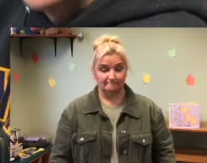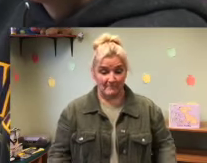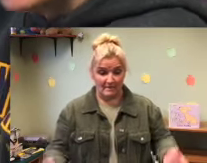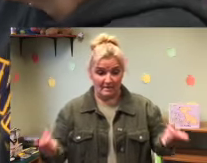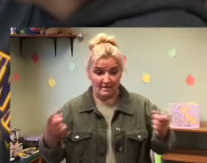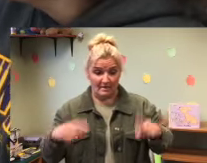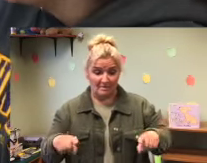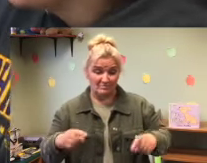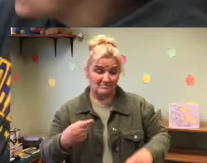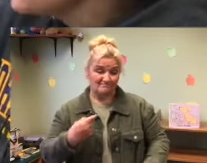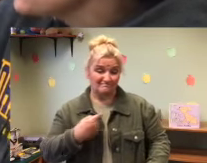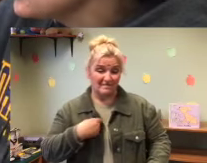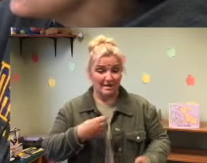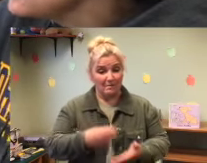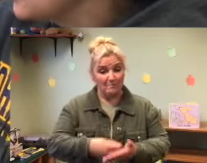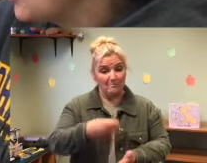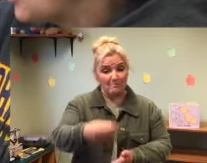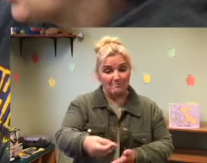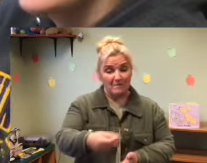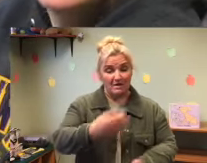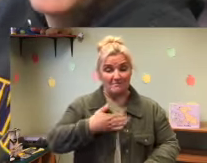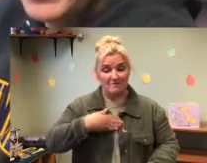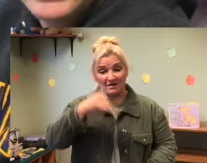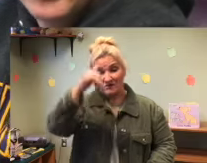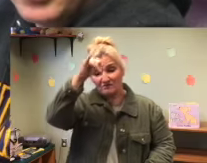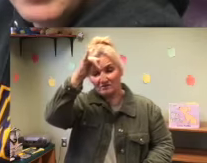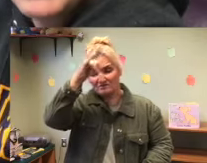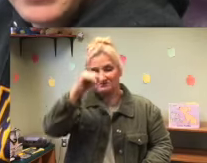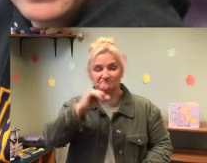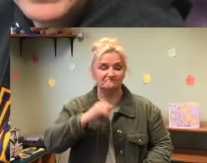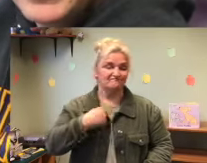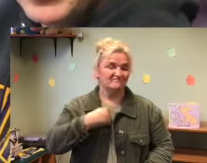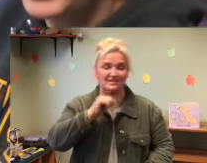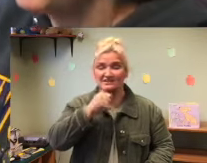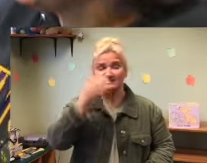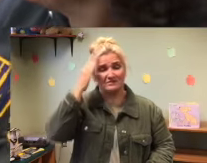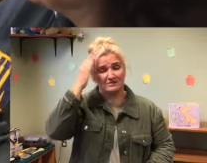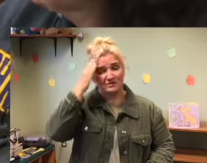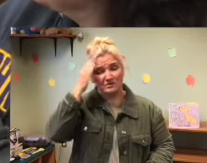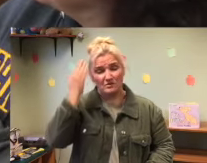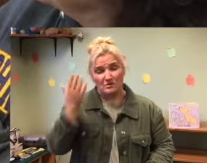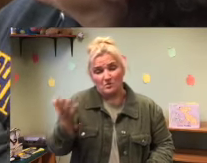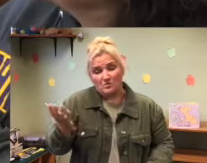When I bought my rhinoceros, I didn't really know what I was getting into.